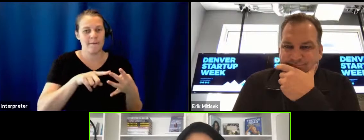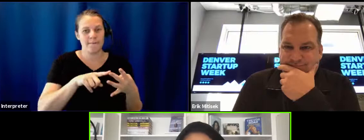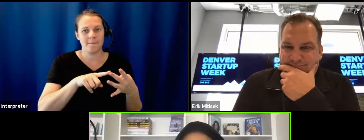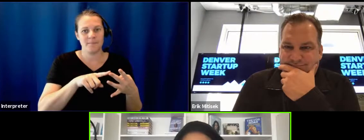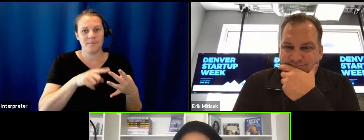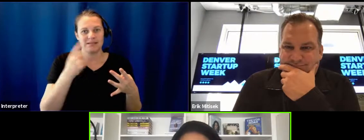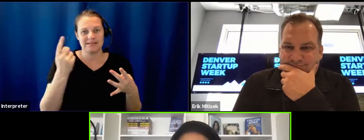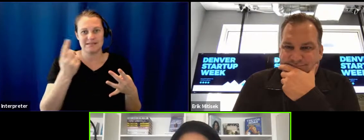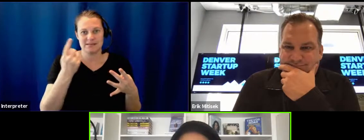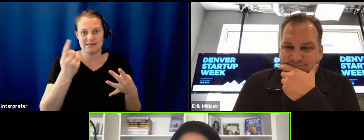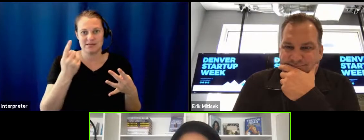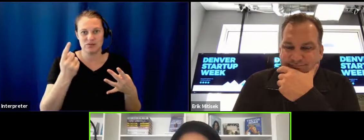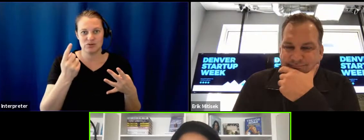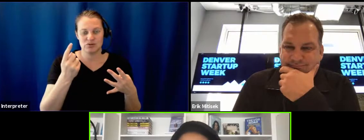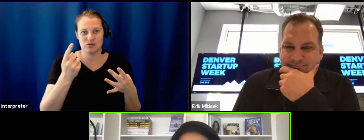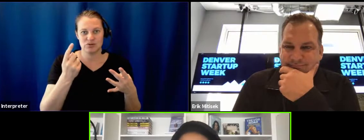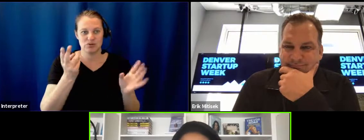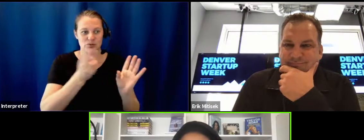someone joining